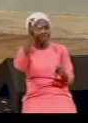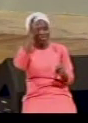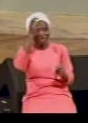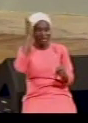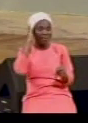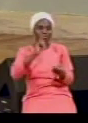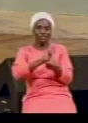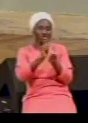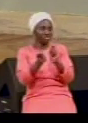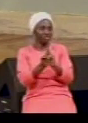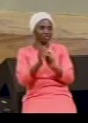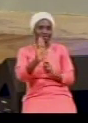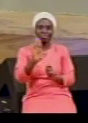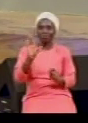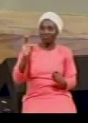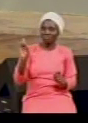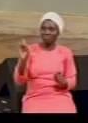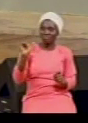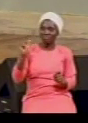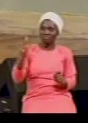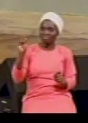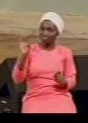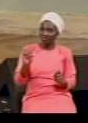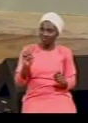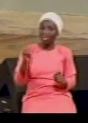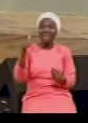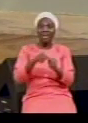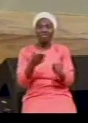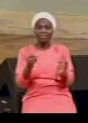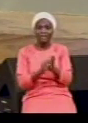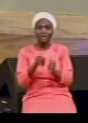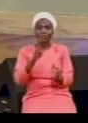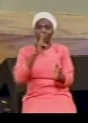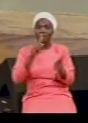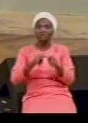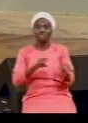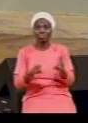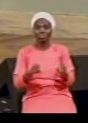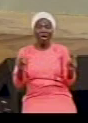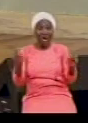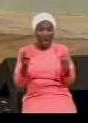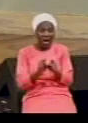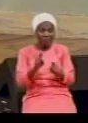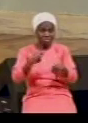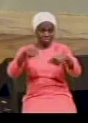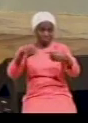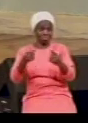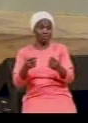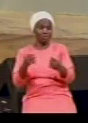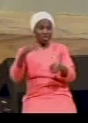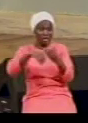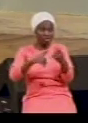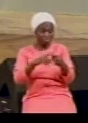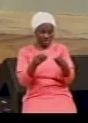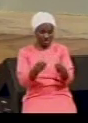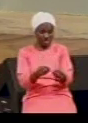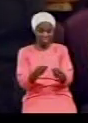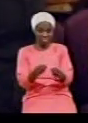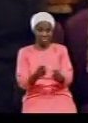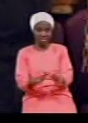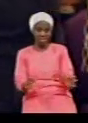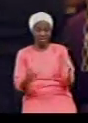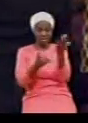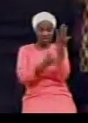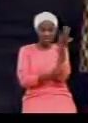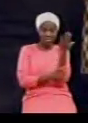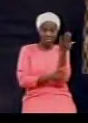your date. Everything you are supposed to do as you go into the land of the Canaanites and the Hebrews